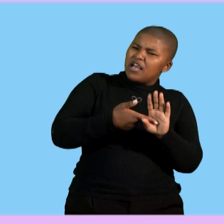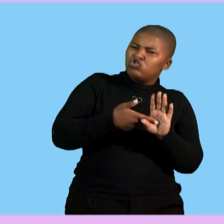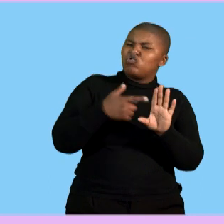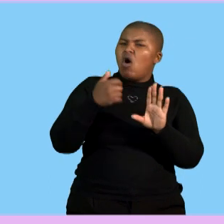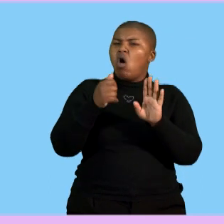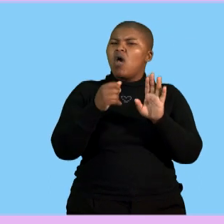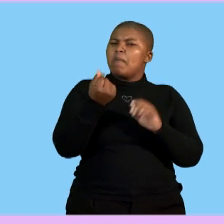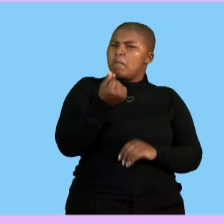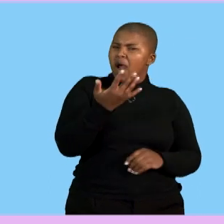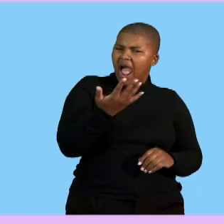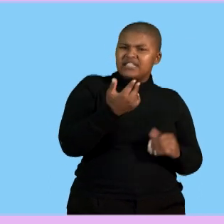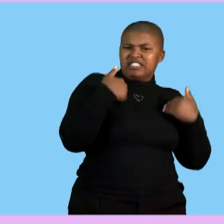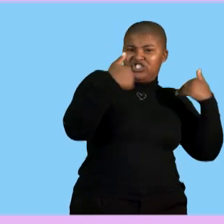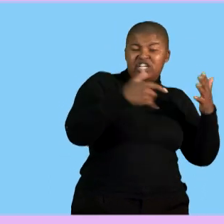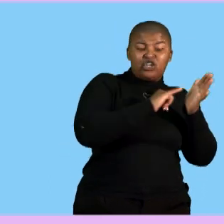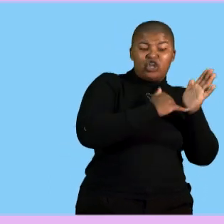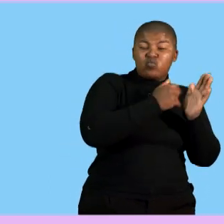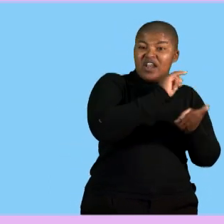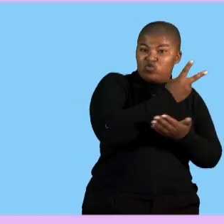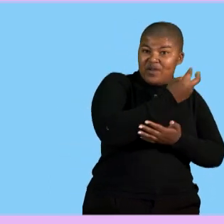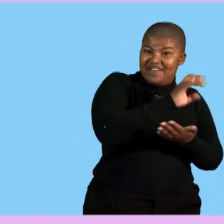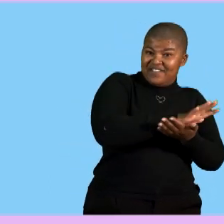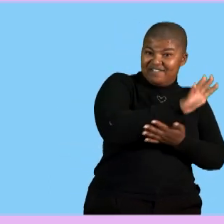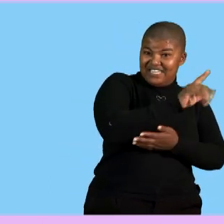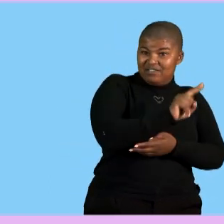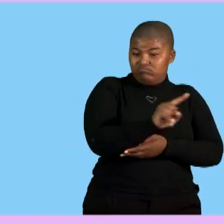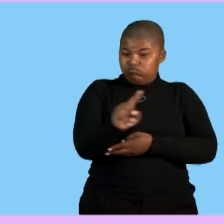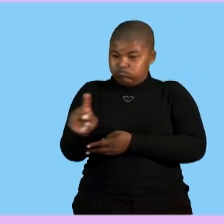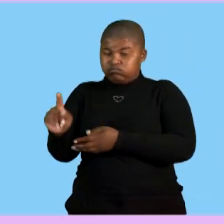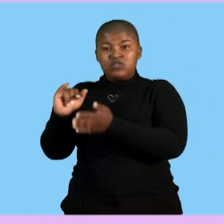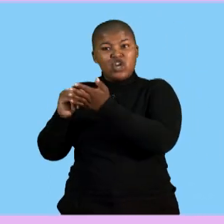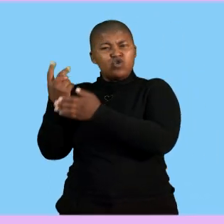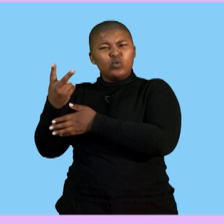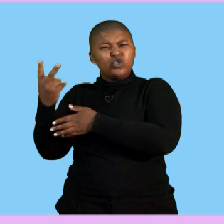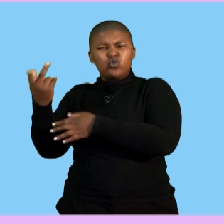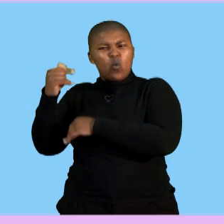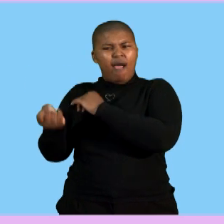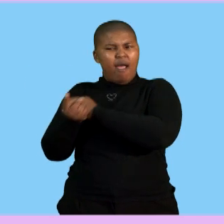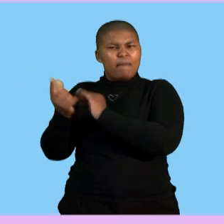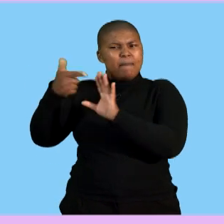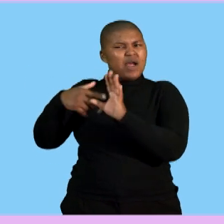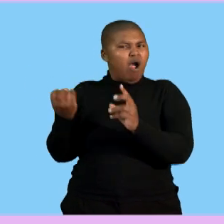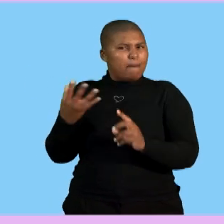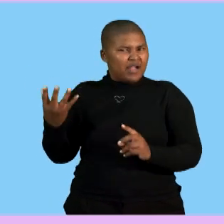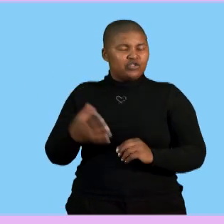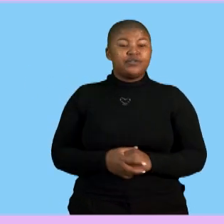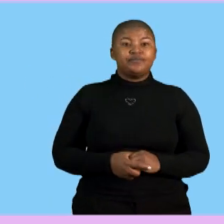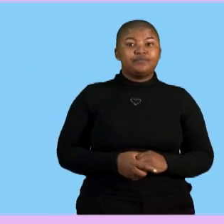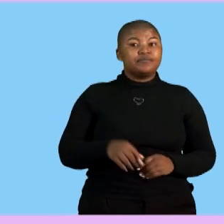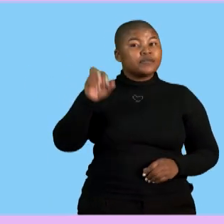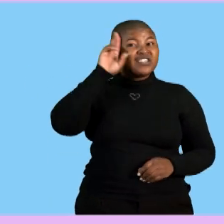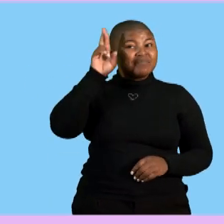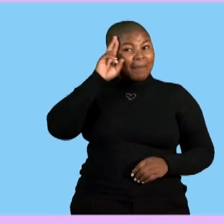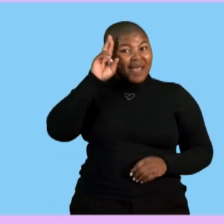2015 to January 2022. So now remember, when they ask us for a general